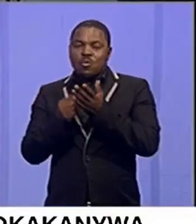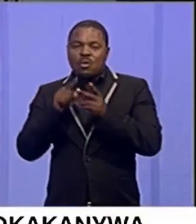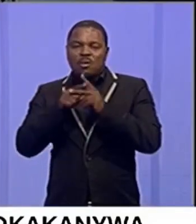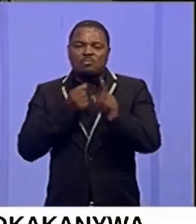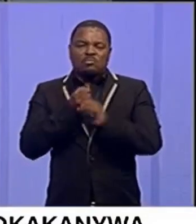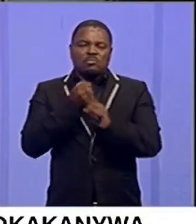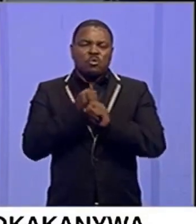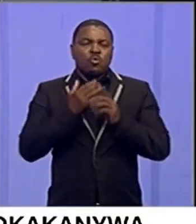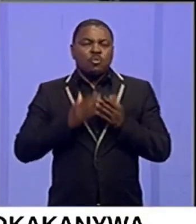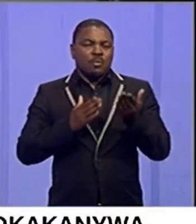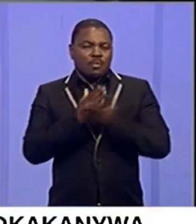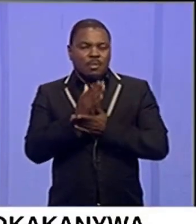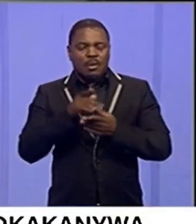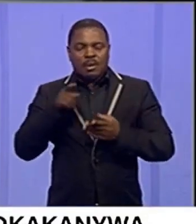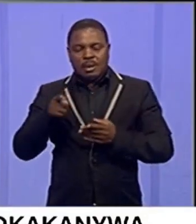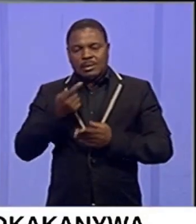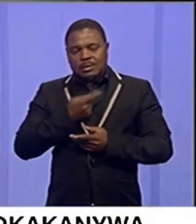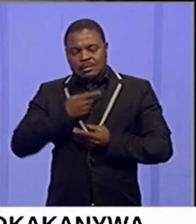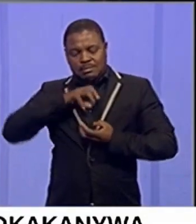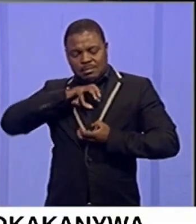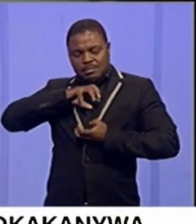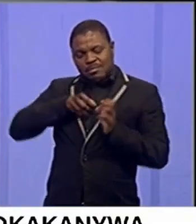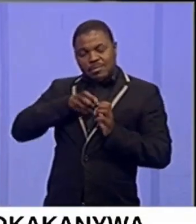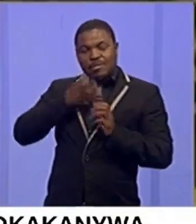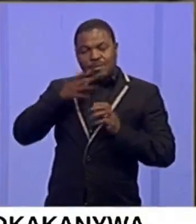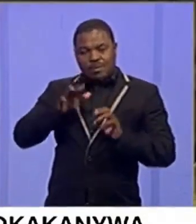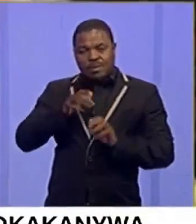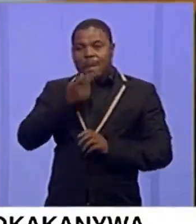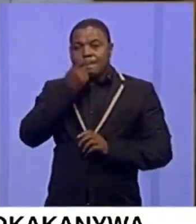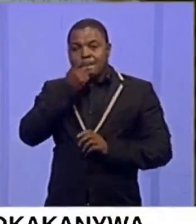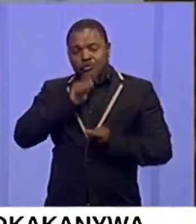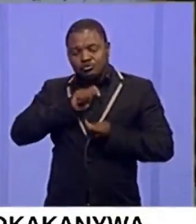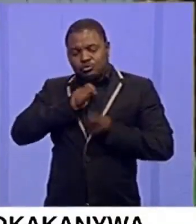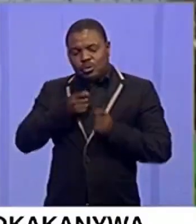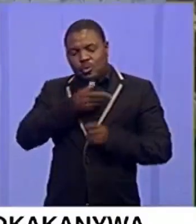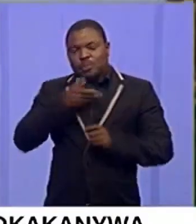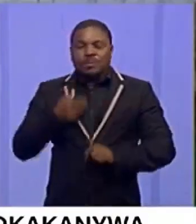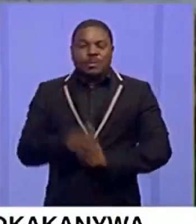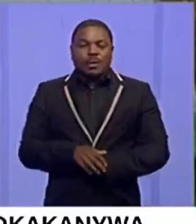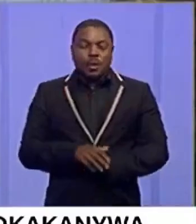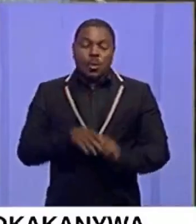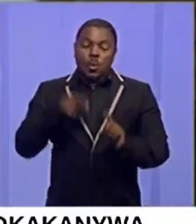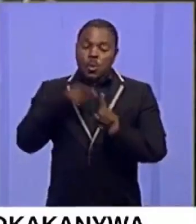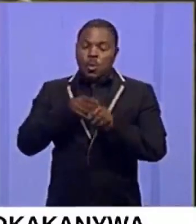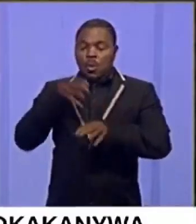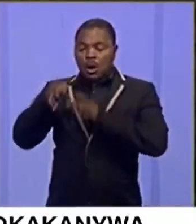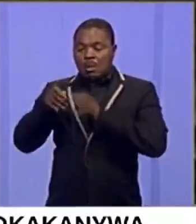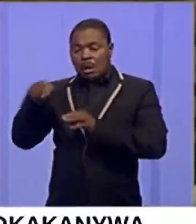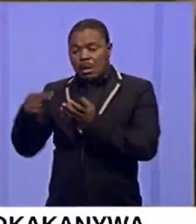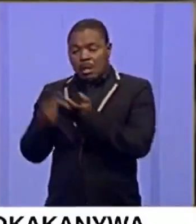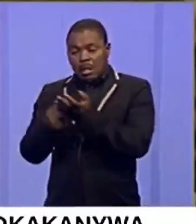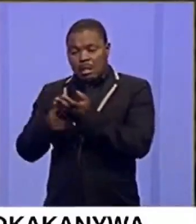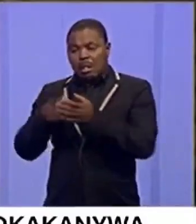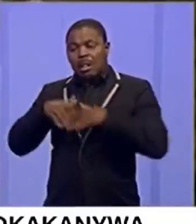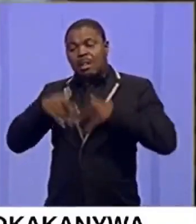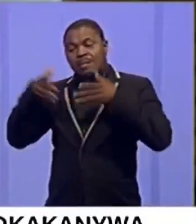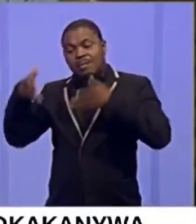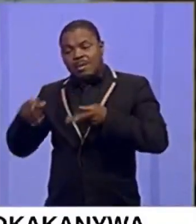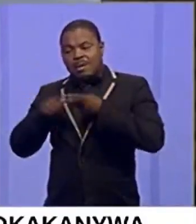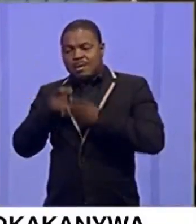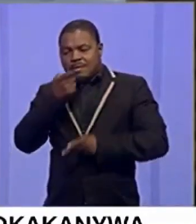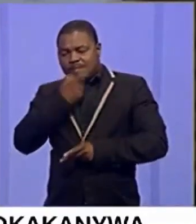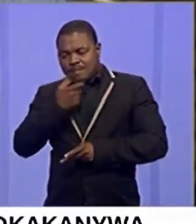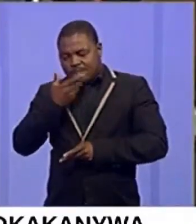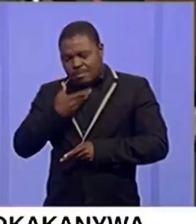le yo a fetotšego bong bja gagwe. D o hlalošitše maitemogelo a gagwe a go dula nageng ya Uganda bjalo ka motho yo a ratanago